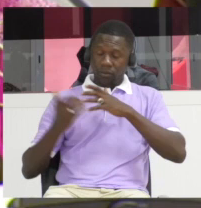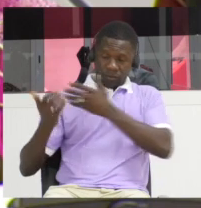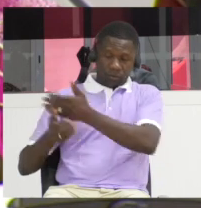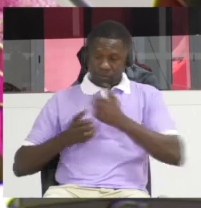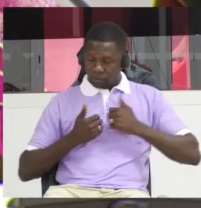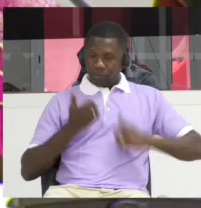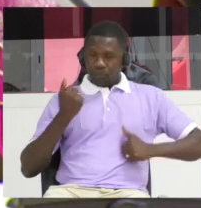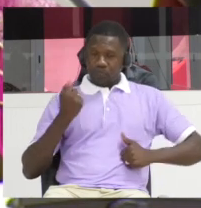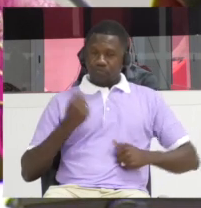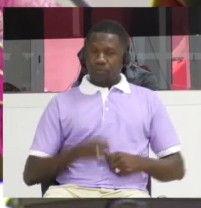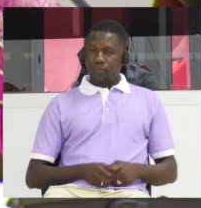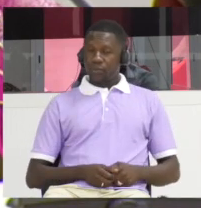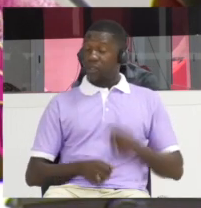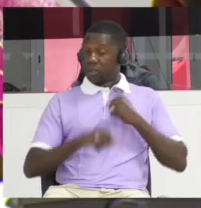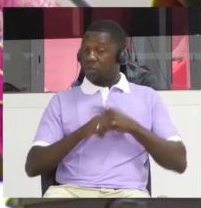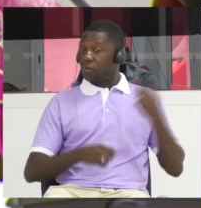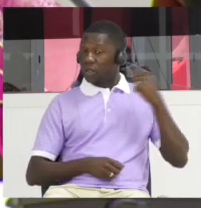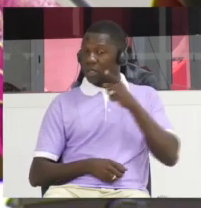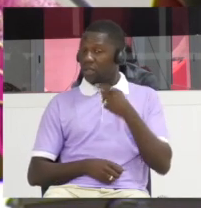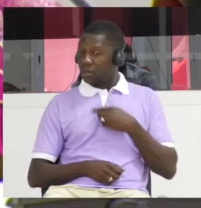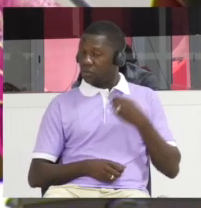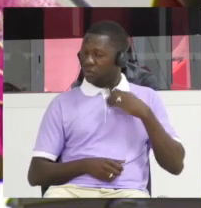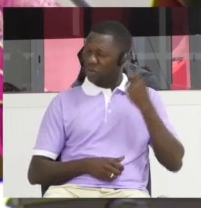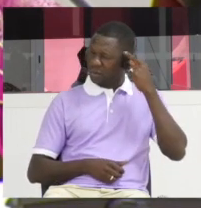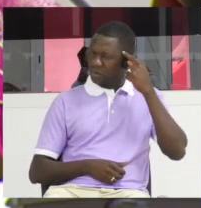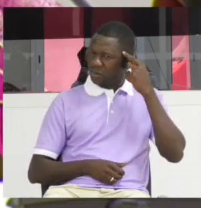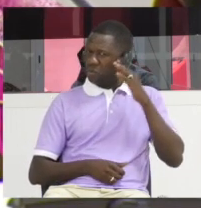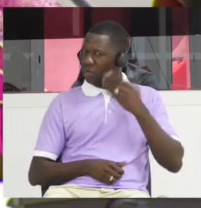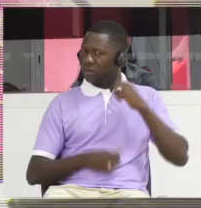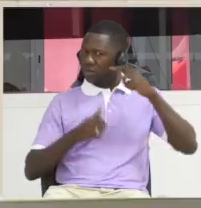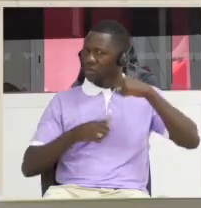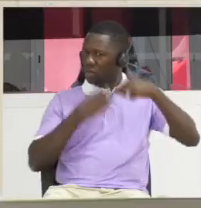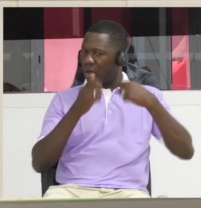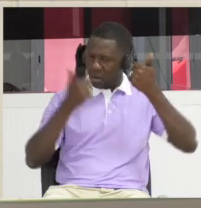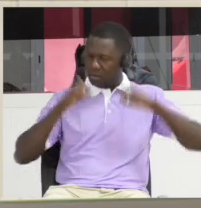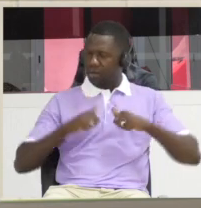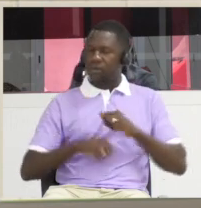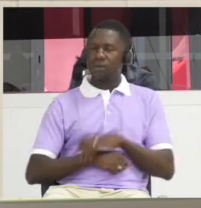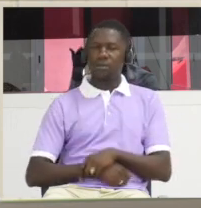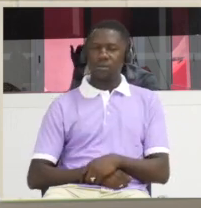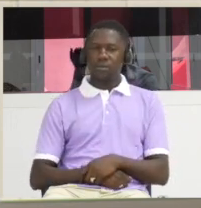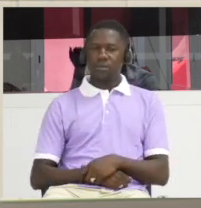that, you know, you begin to wonder what was going to happen next.